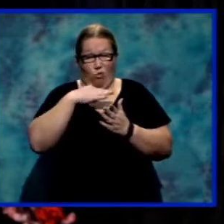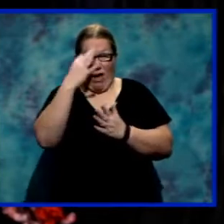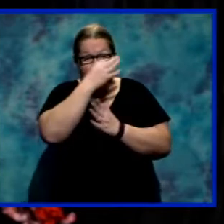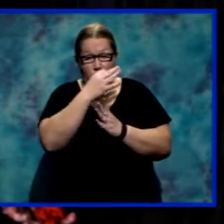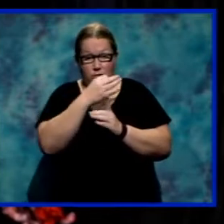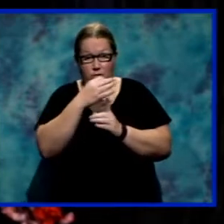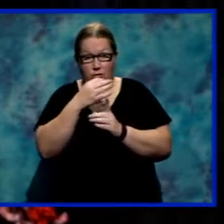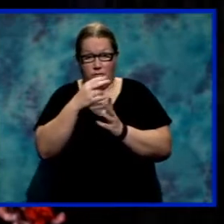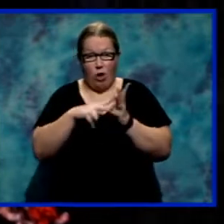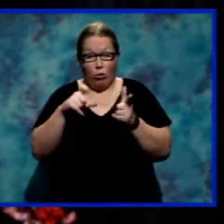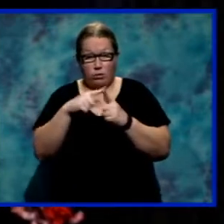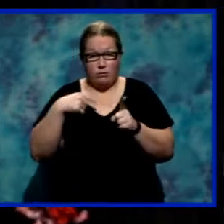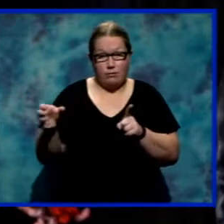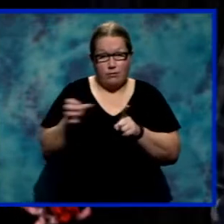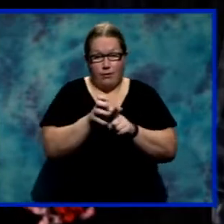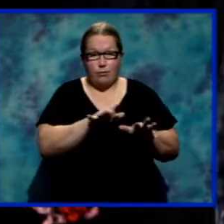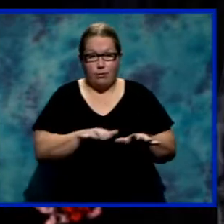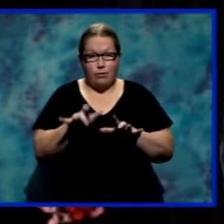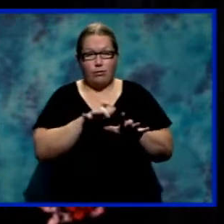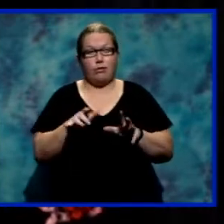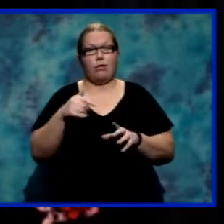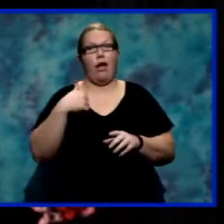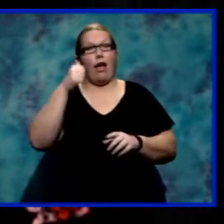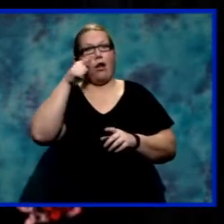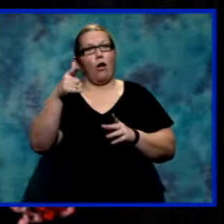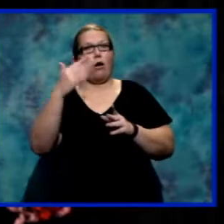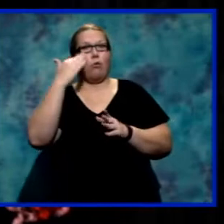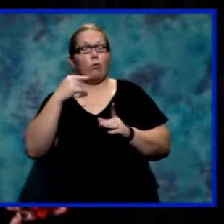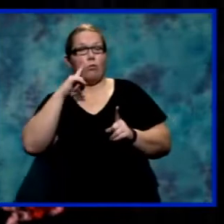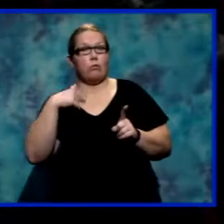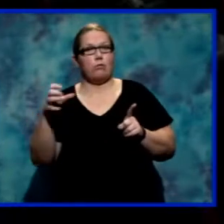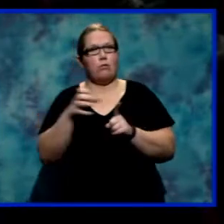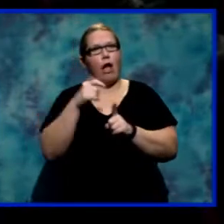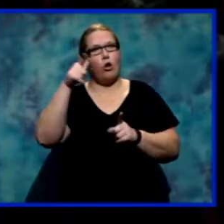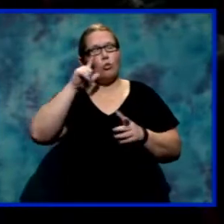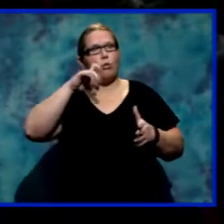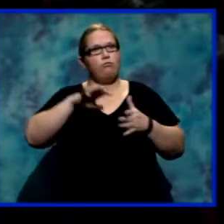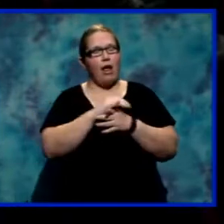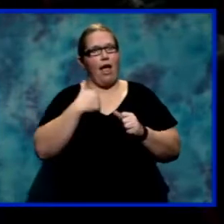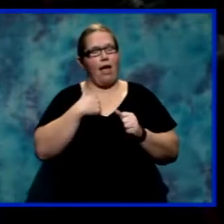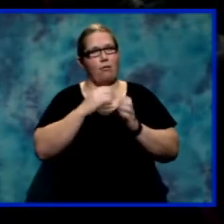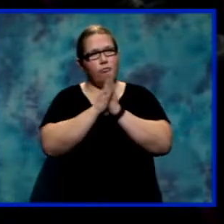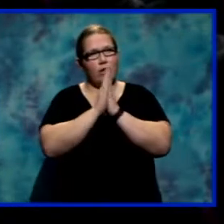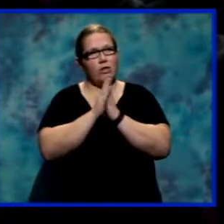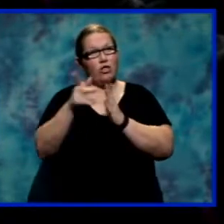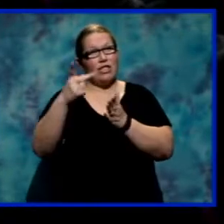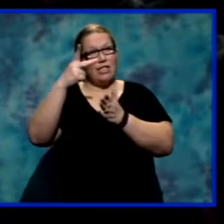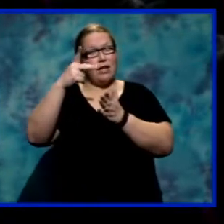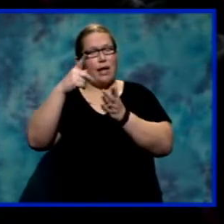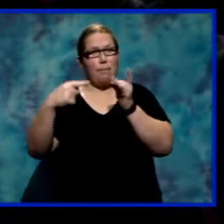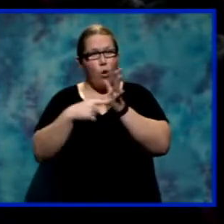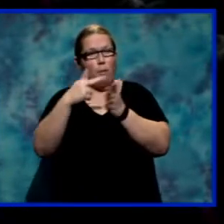And I know Button would appreciate that, but I know she would also appreciate our prayers. She's a very important part of our